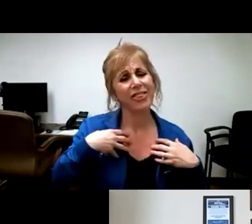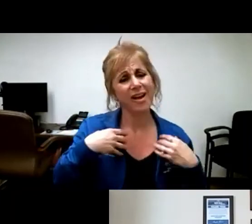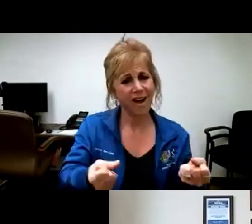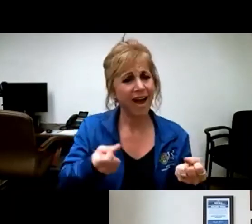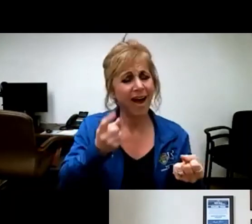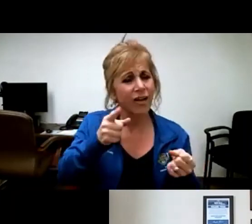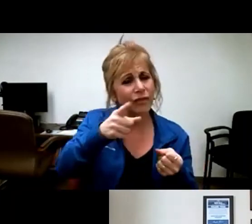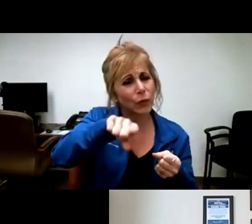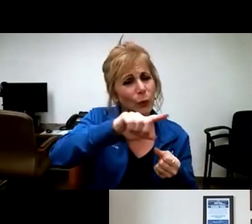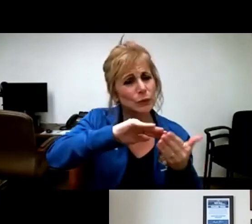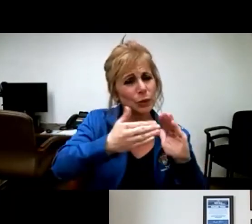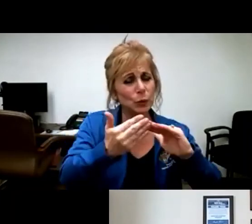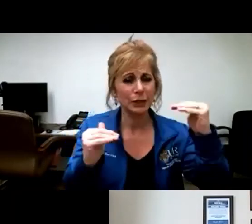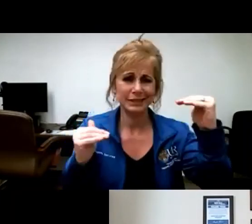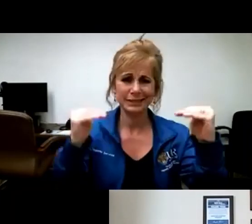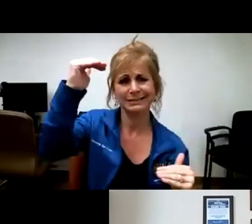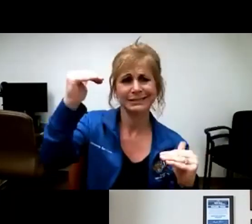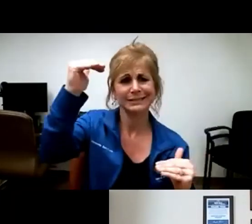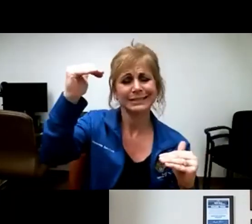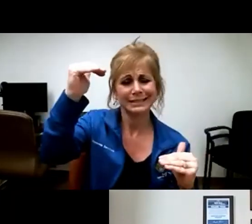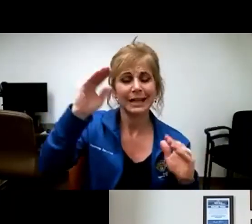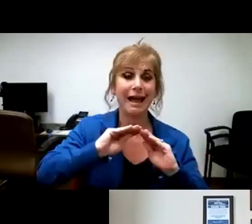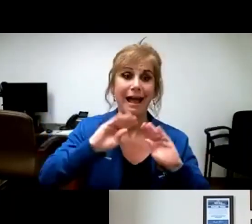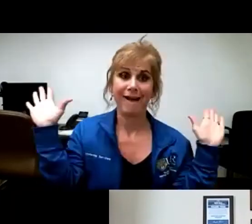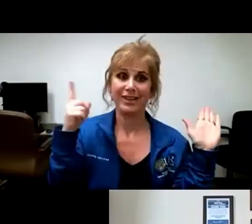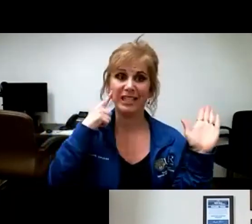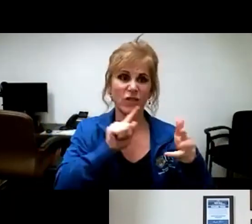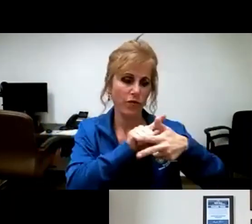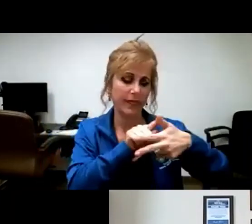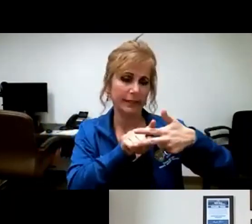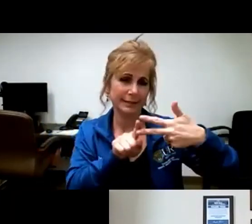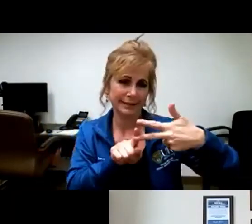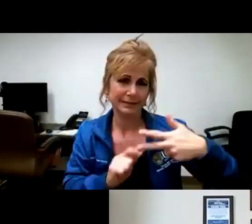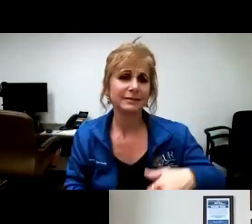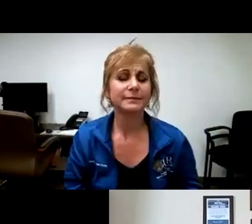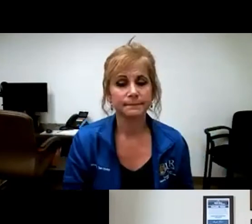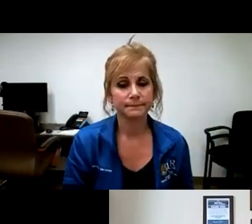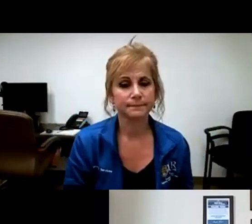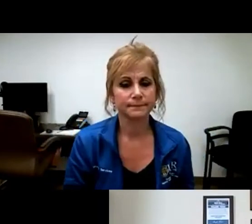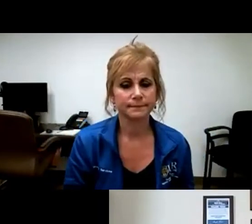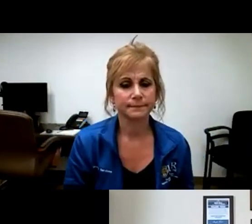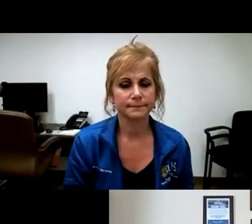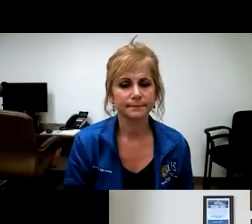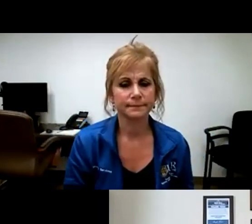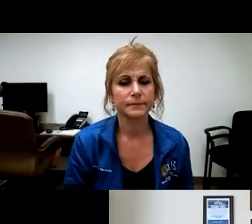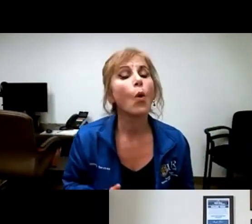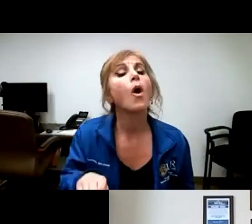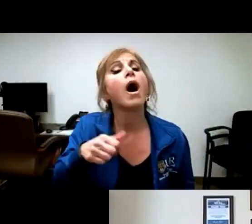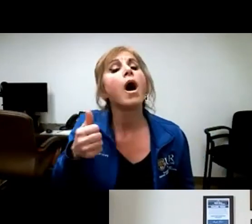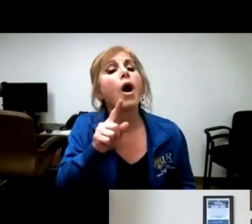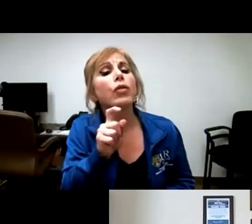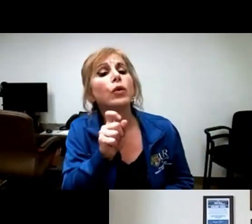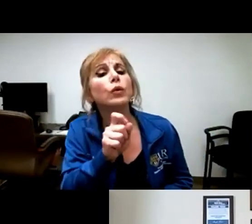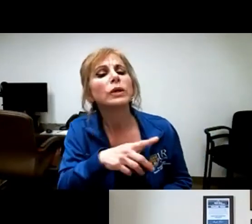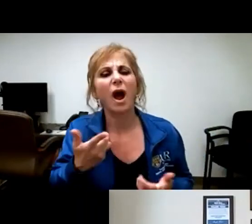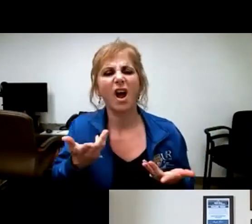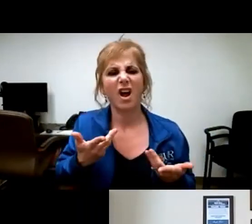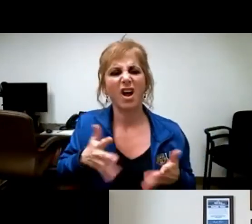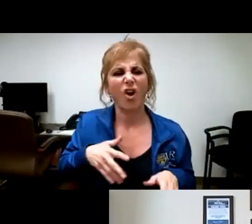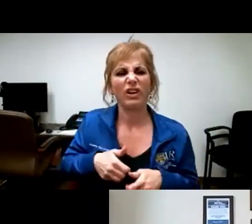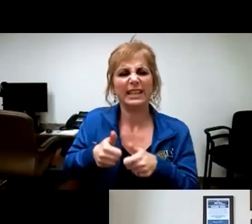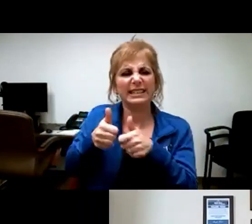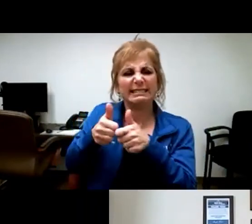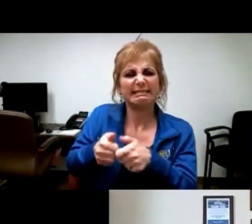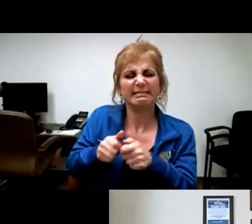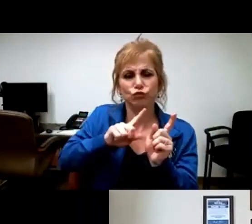those disparities. There was also, Karen, if I can jump in, another question that I answered with text, but I want to briefly say